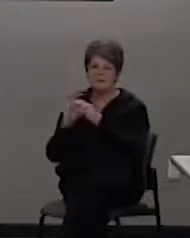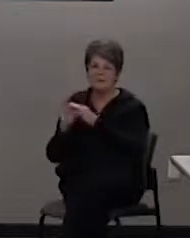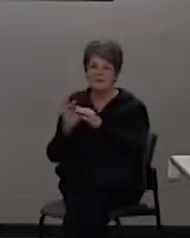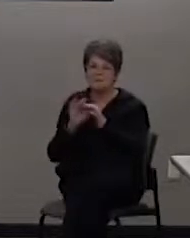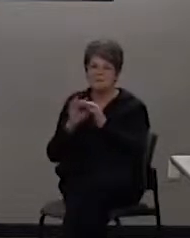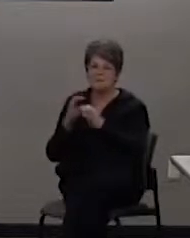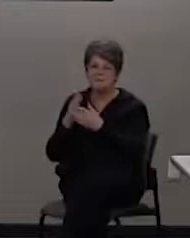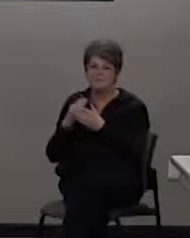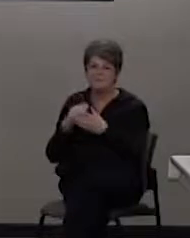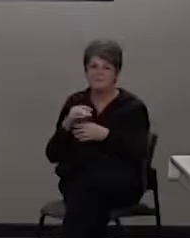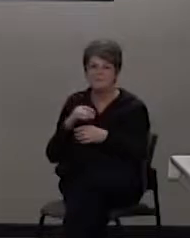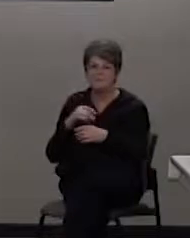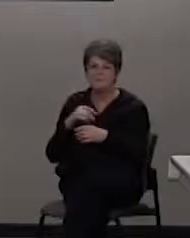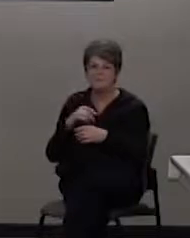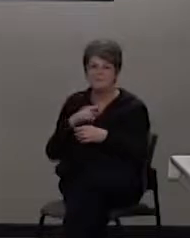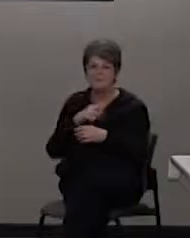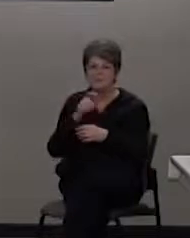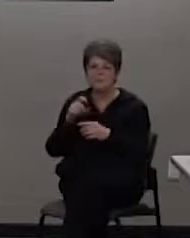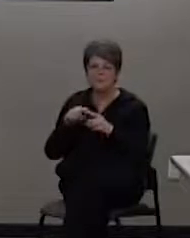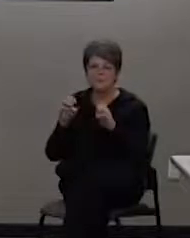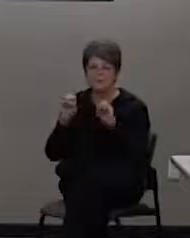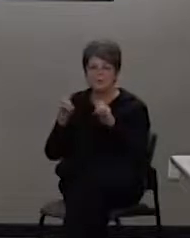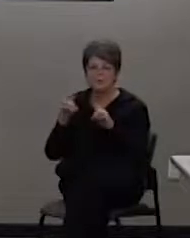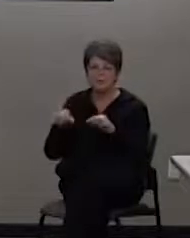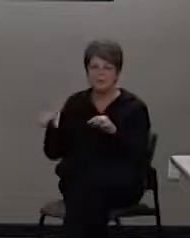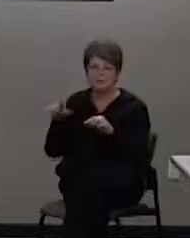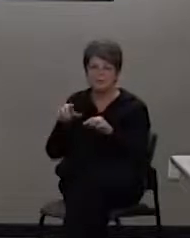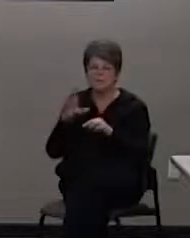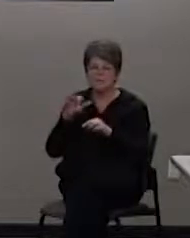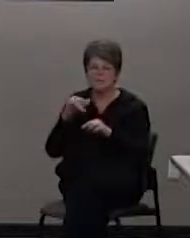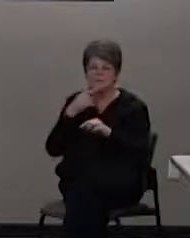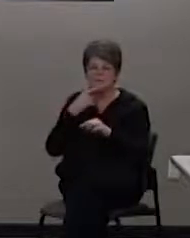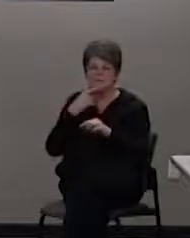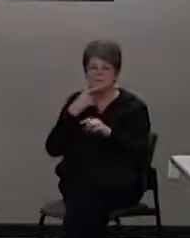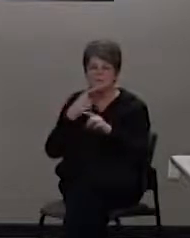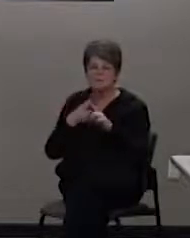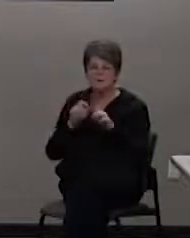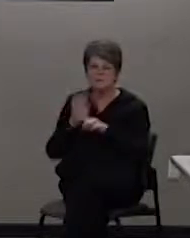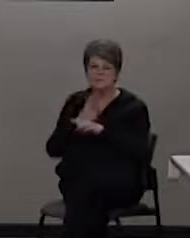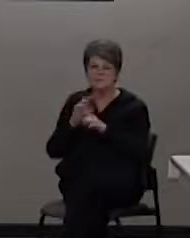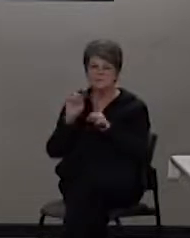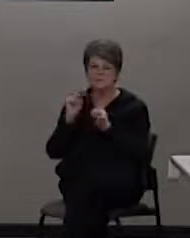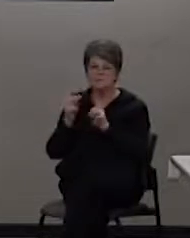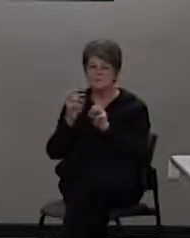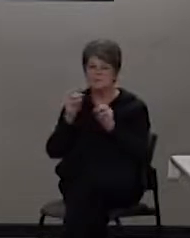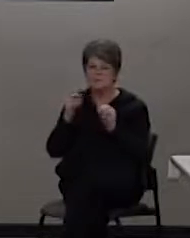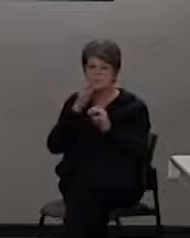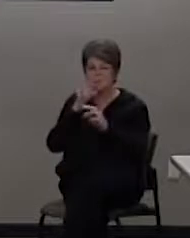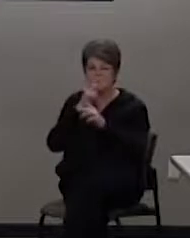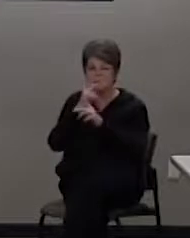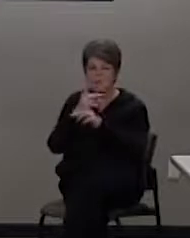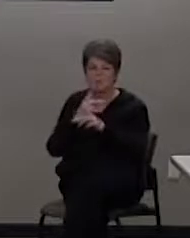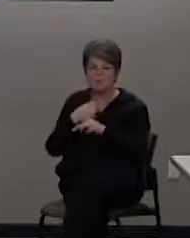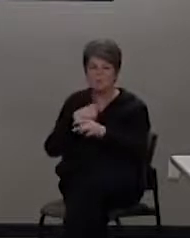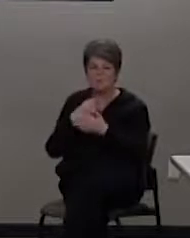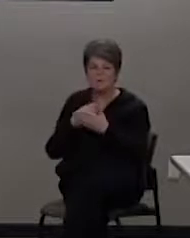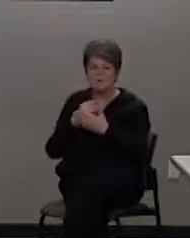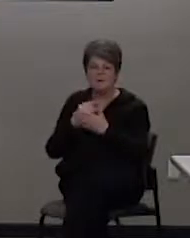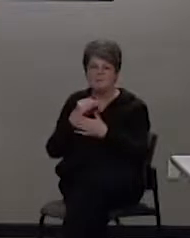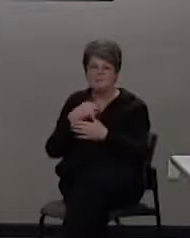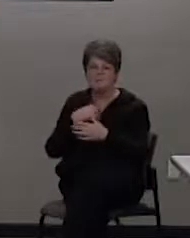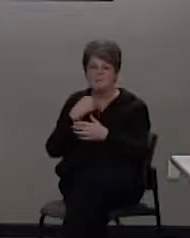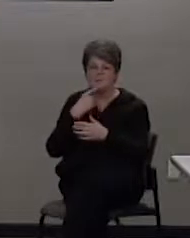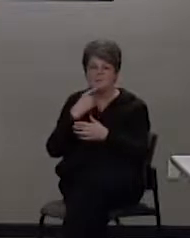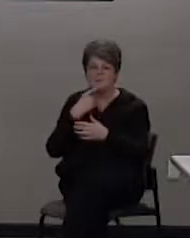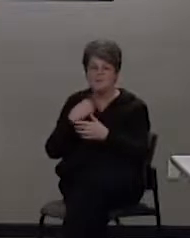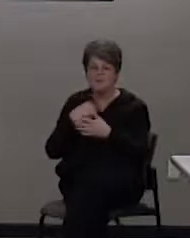of it. You need to educate them saying, from a business perspective, no one's going to loan me the money to do this if I tell them I'm just